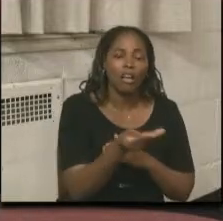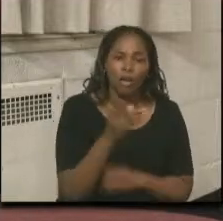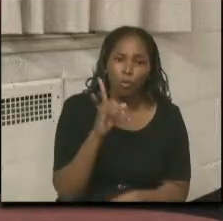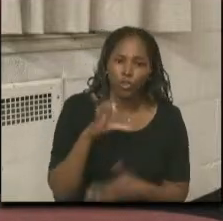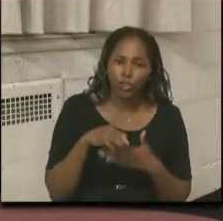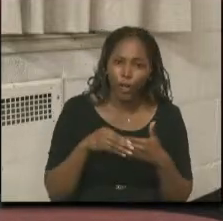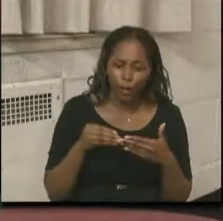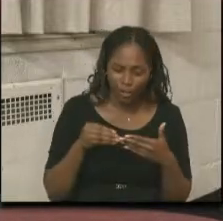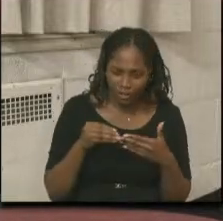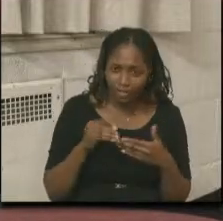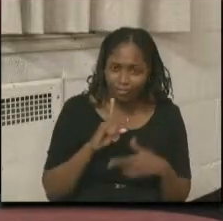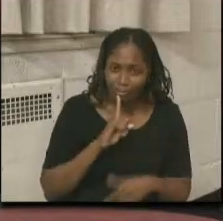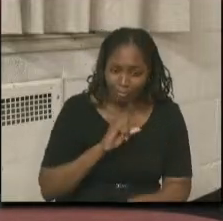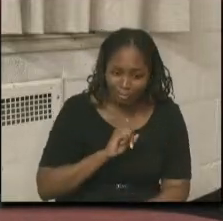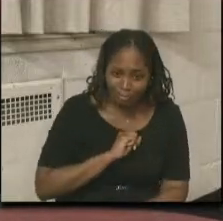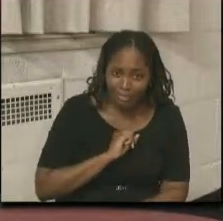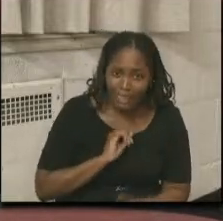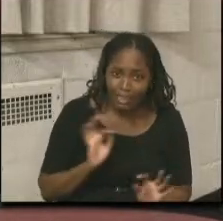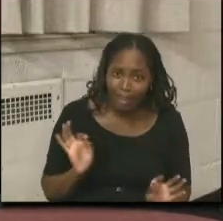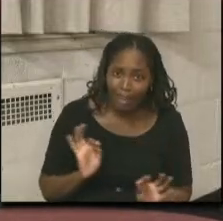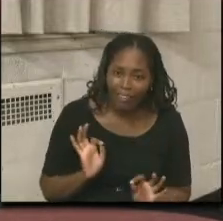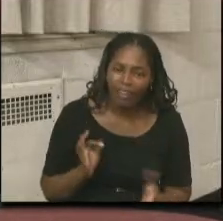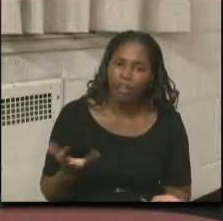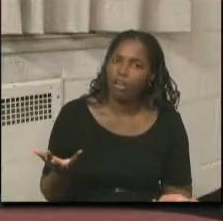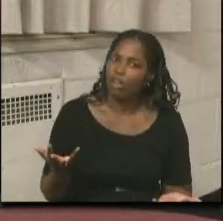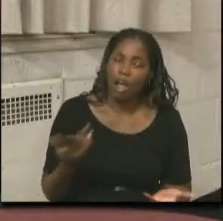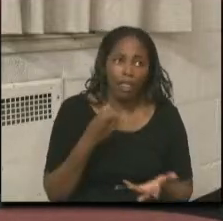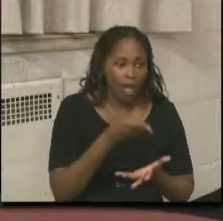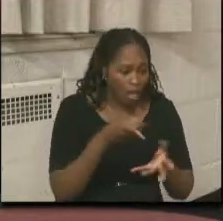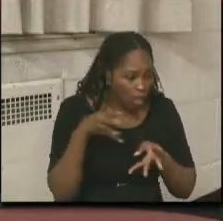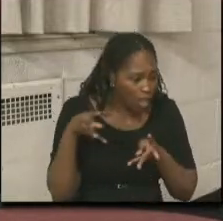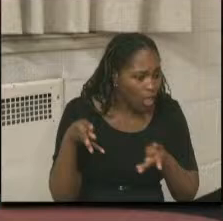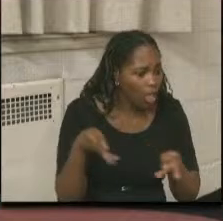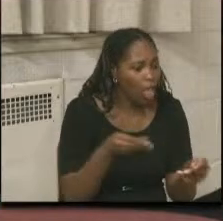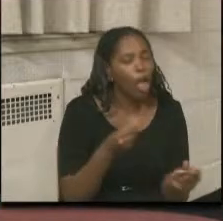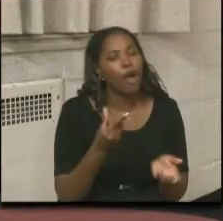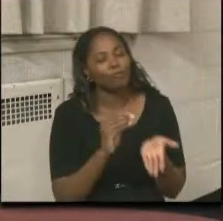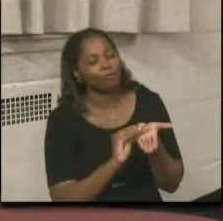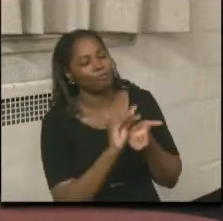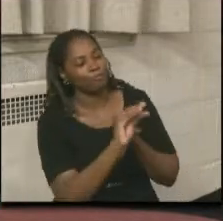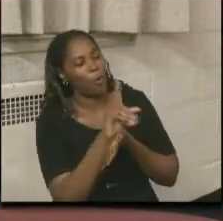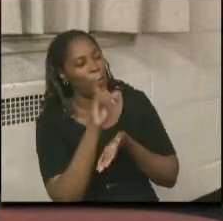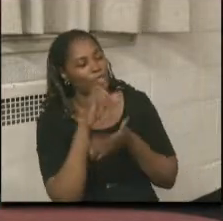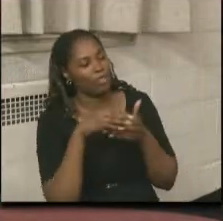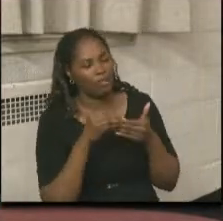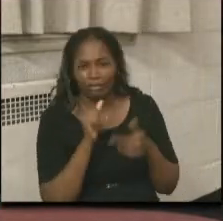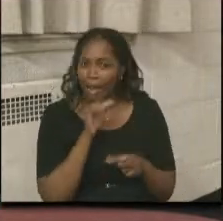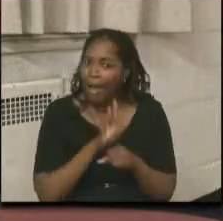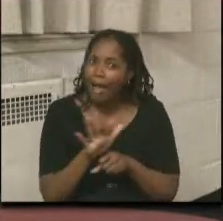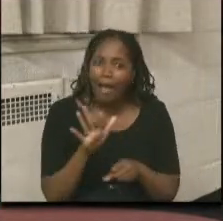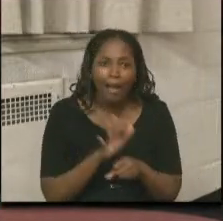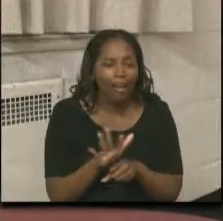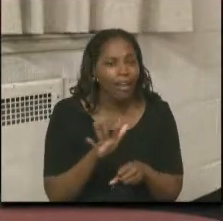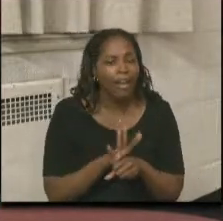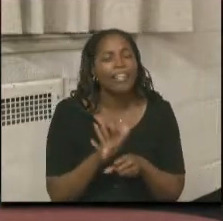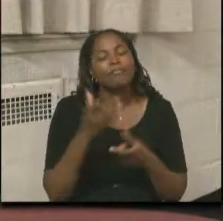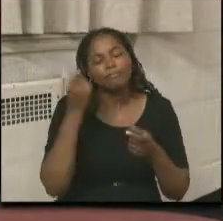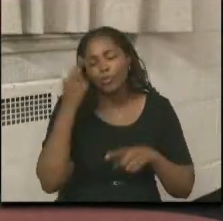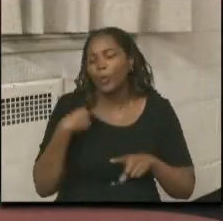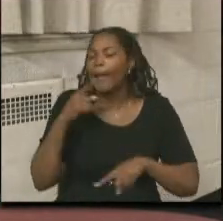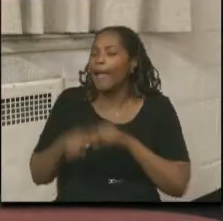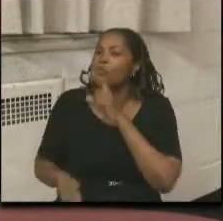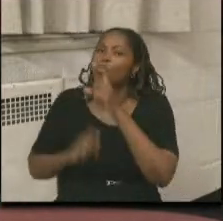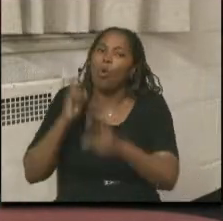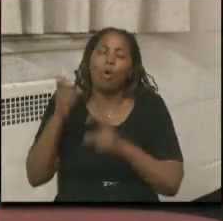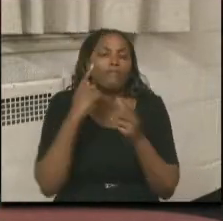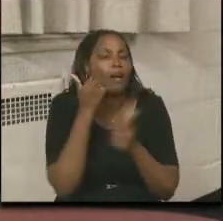our teachers get at least a match. It's so many donor shoes pages out here. You can't donate to everybody. So let's